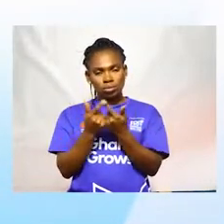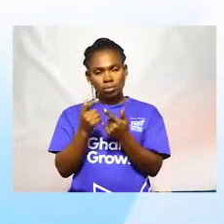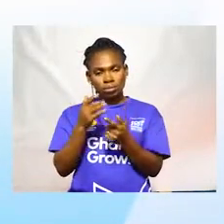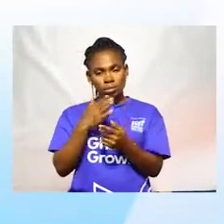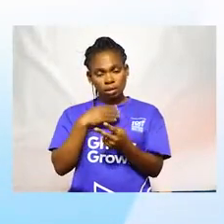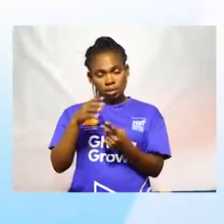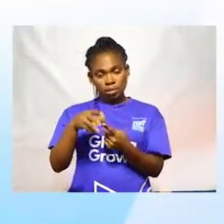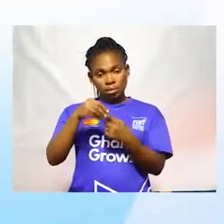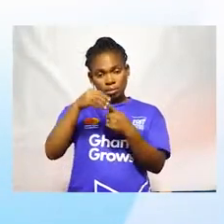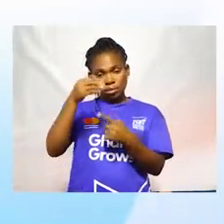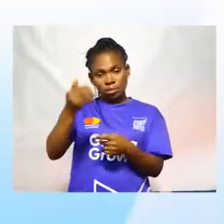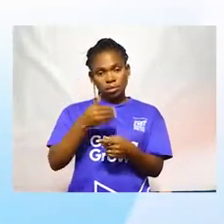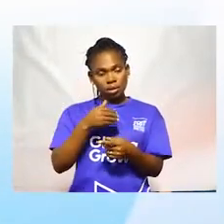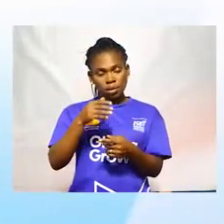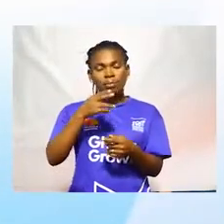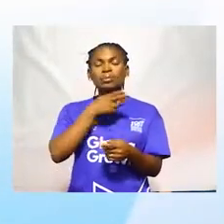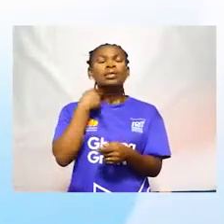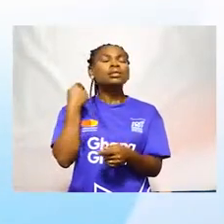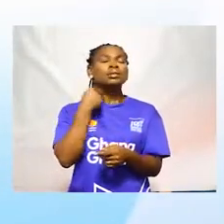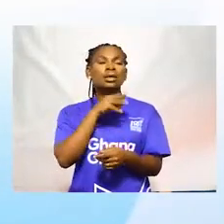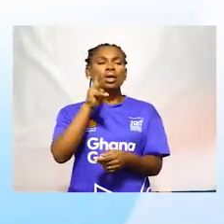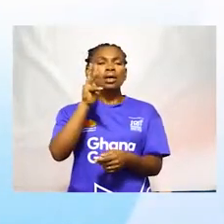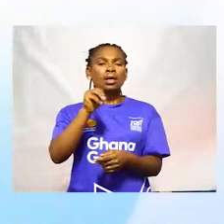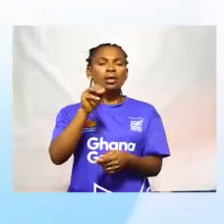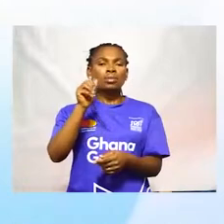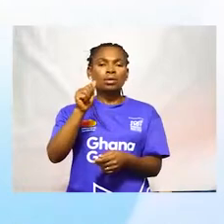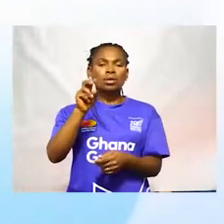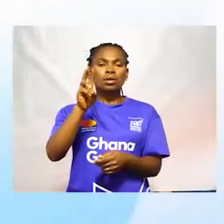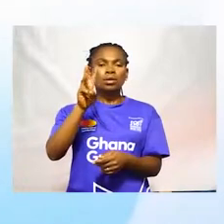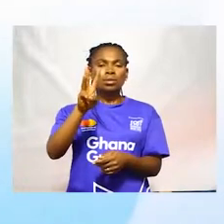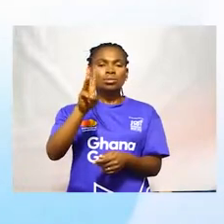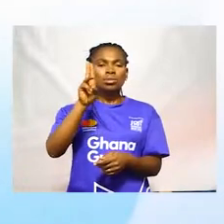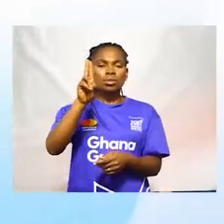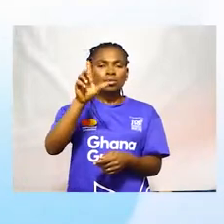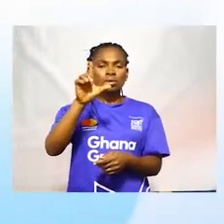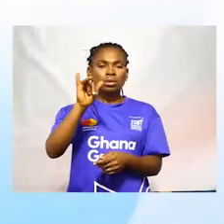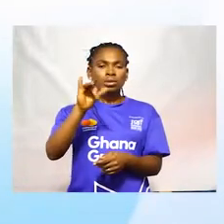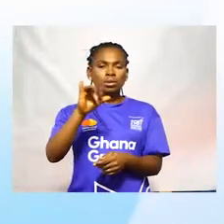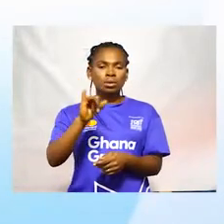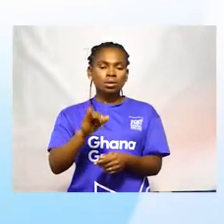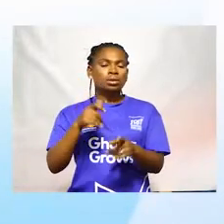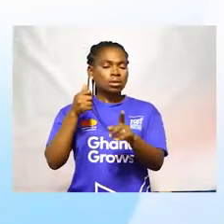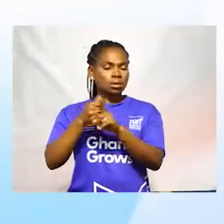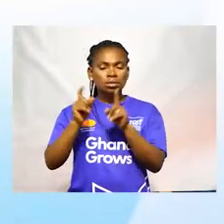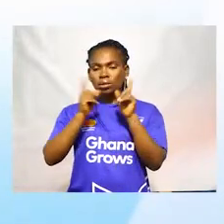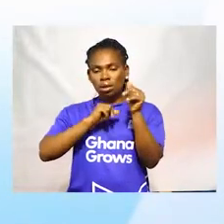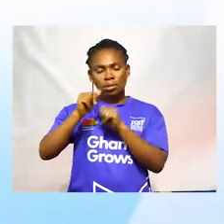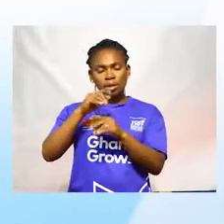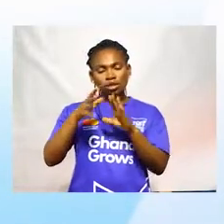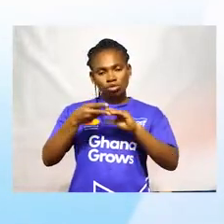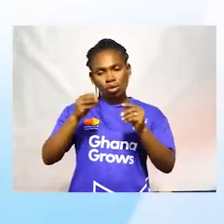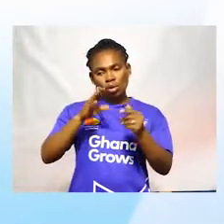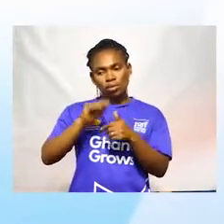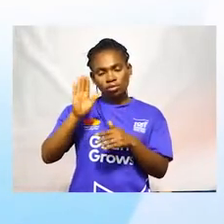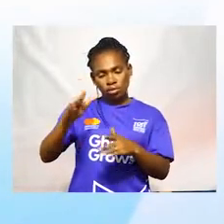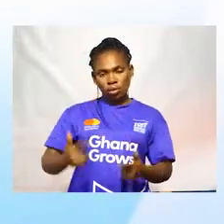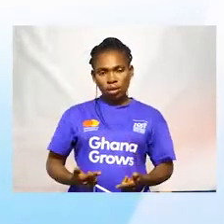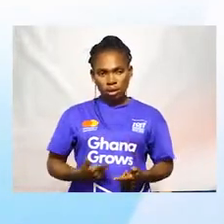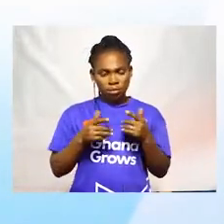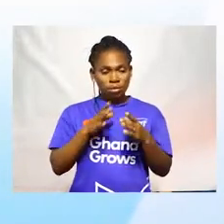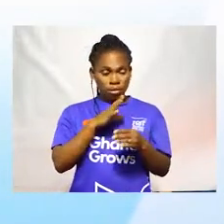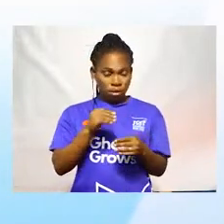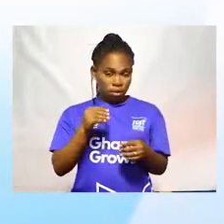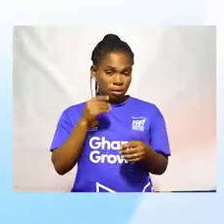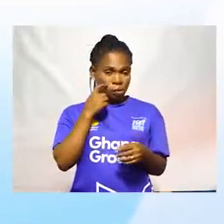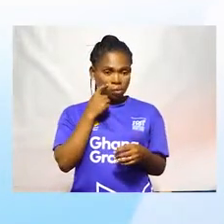Pastor Mawuli Tsikata, helping us to unpack the story of his life and the learnings. And before I go back to